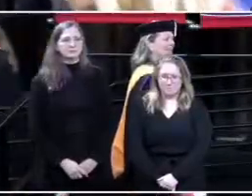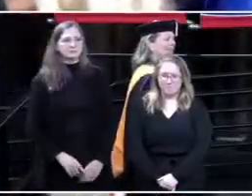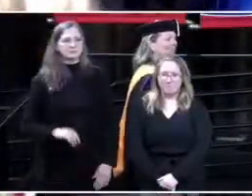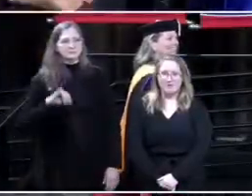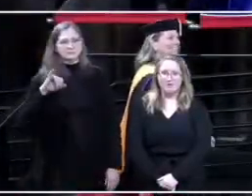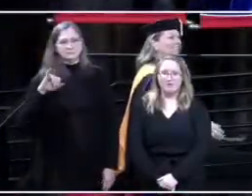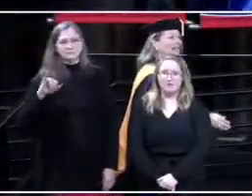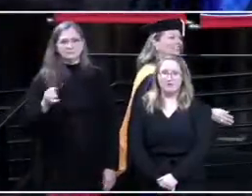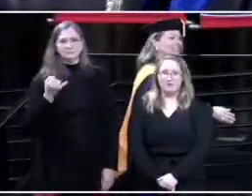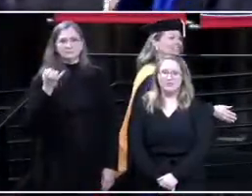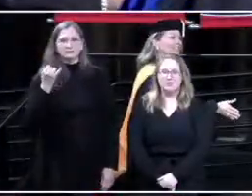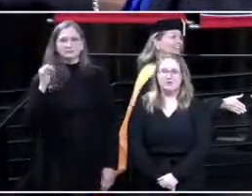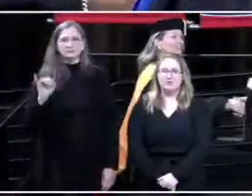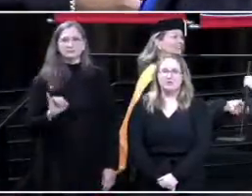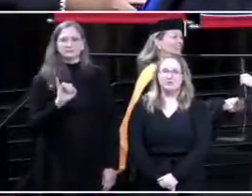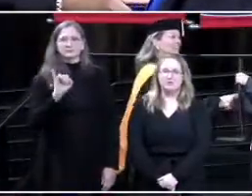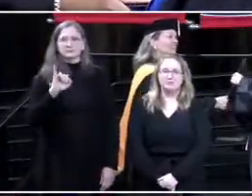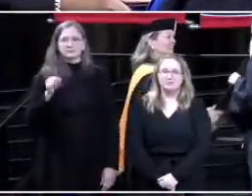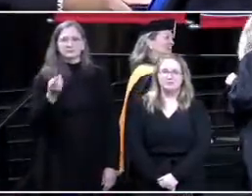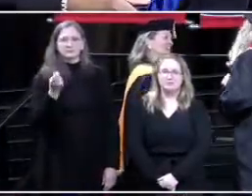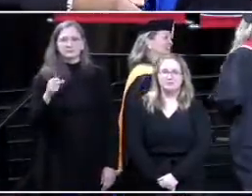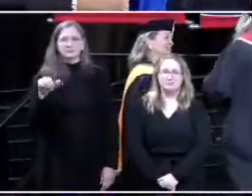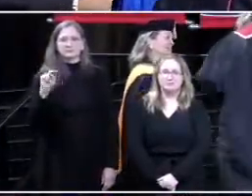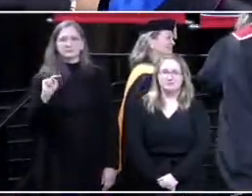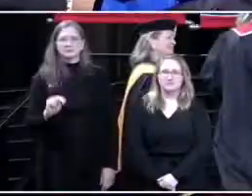Janice India Johnson.